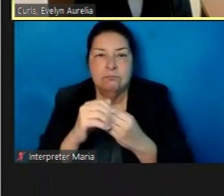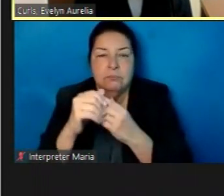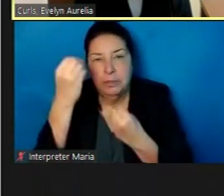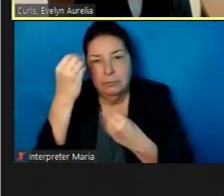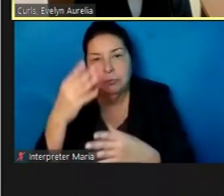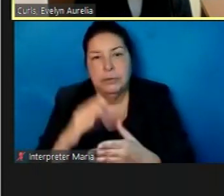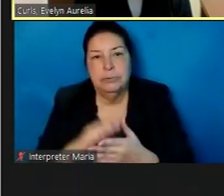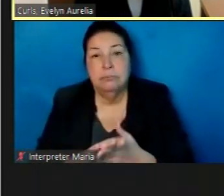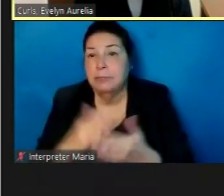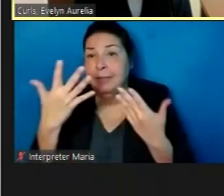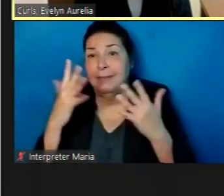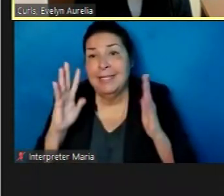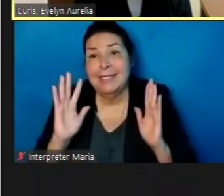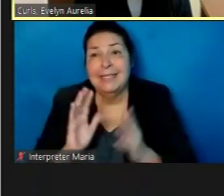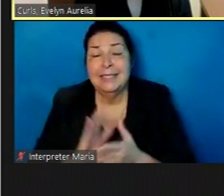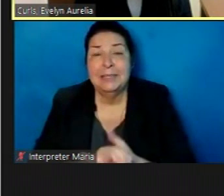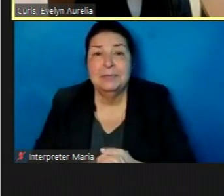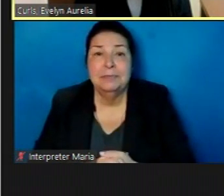I think that's it.